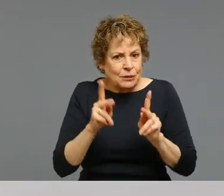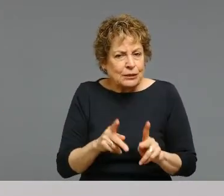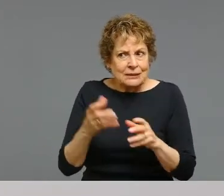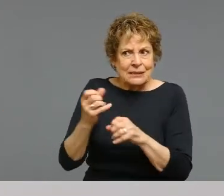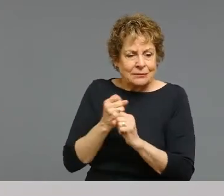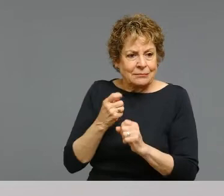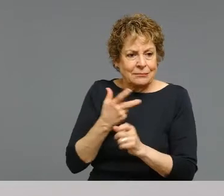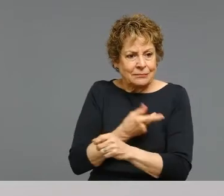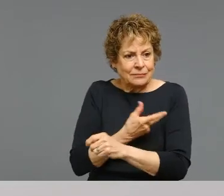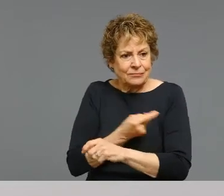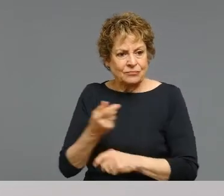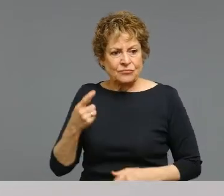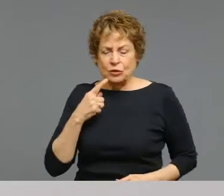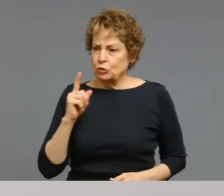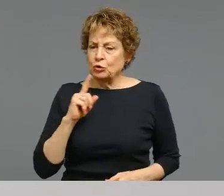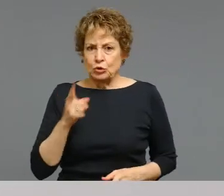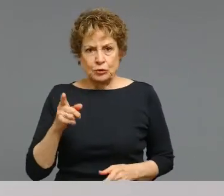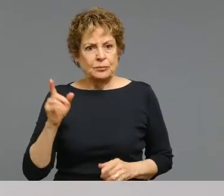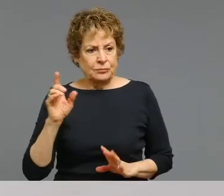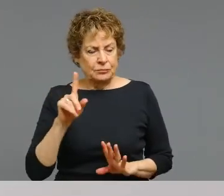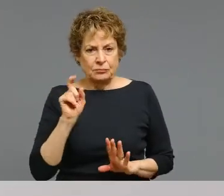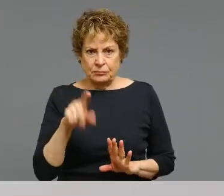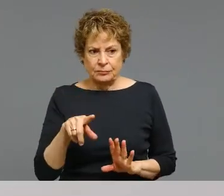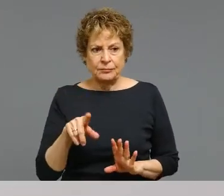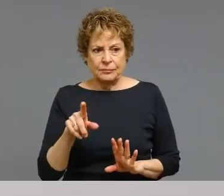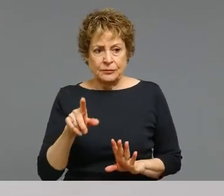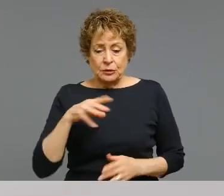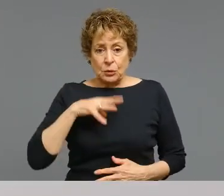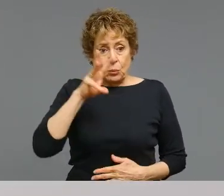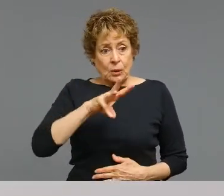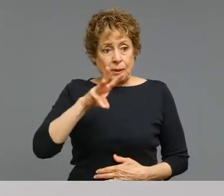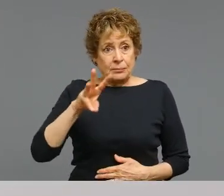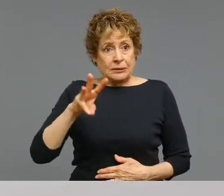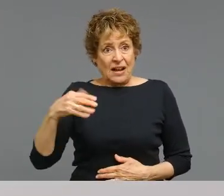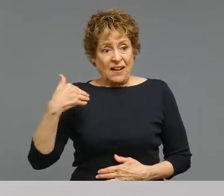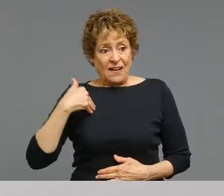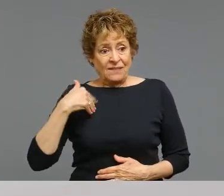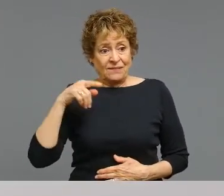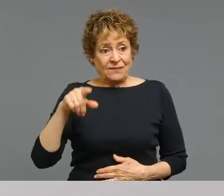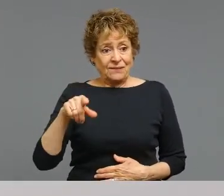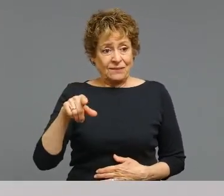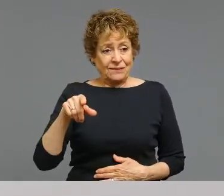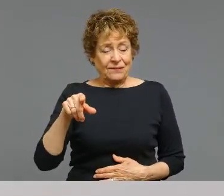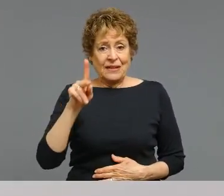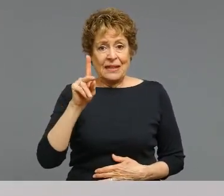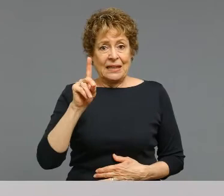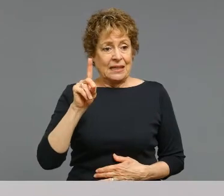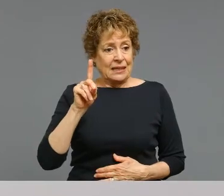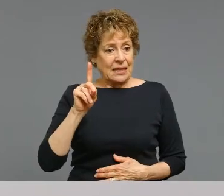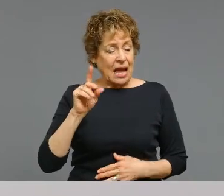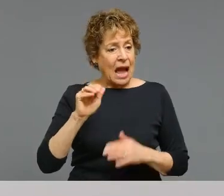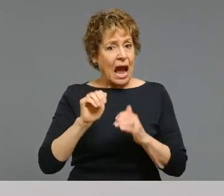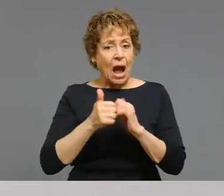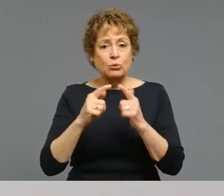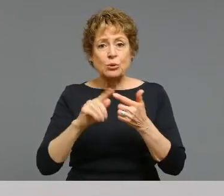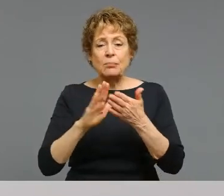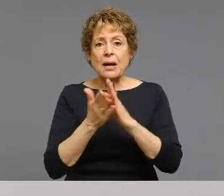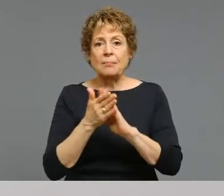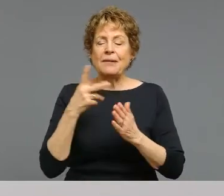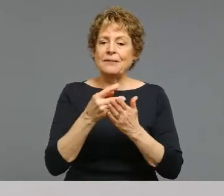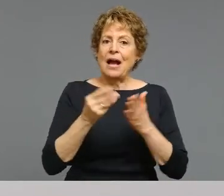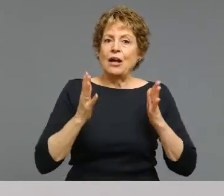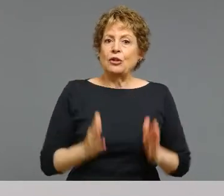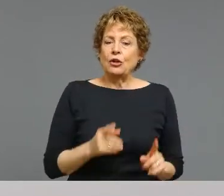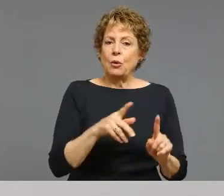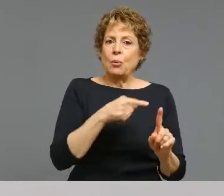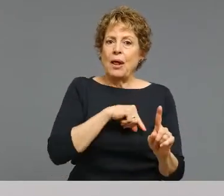have links to how to become an onboarded provider. And our department will help walk through providers that may